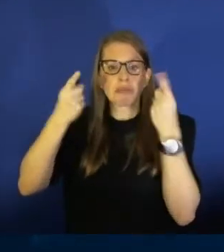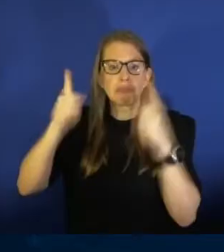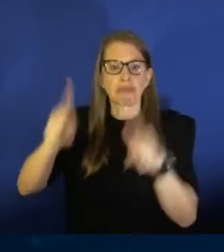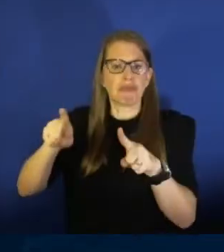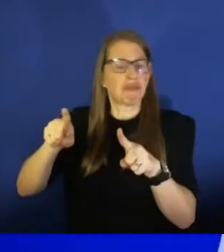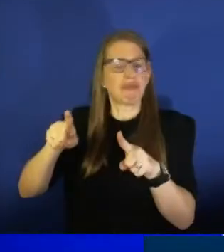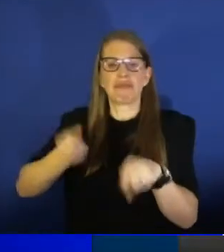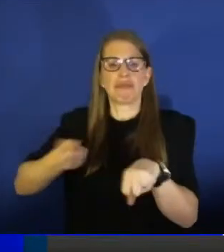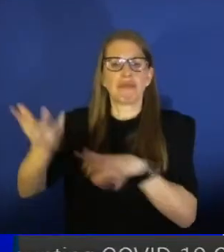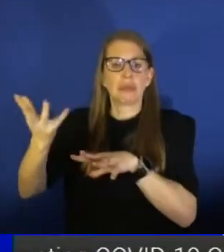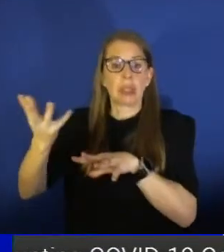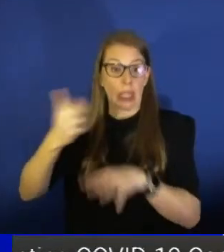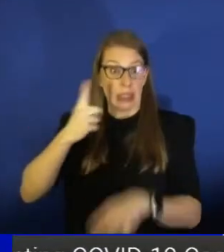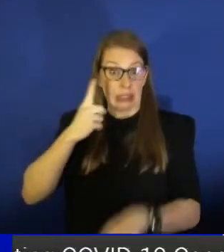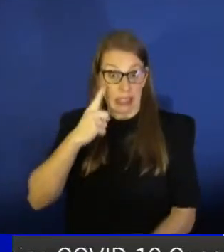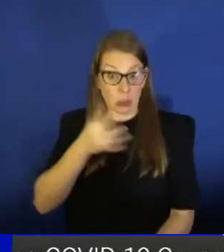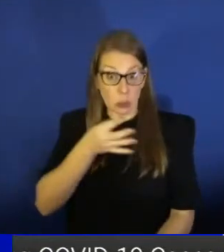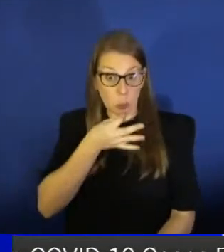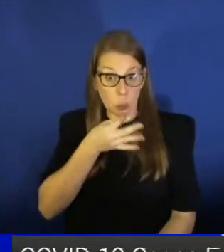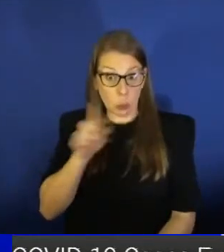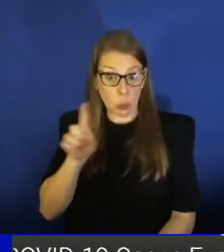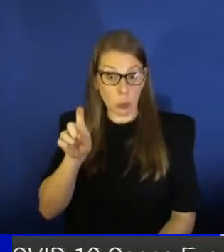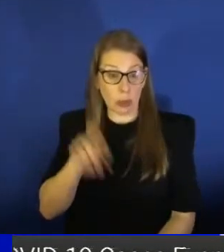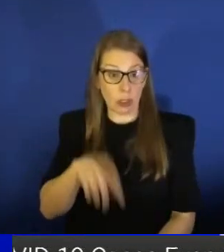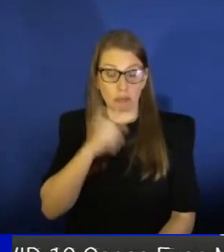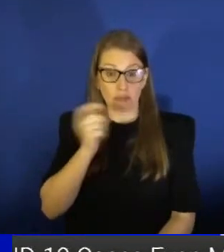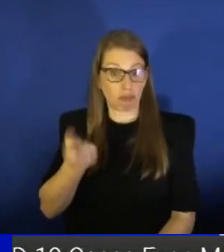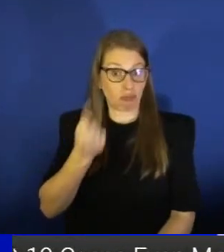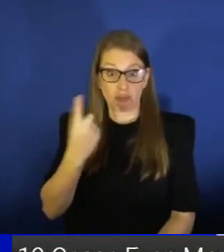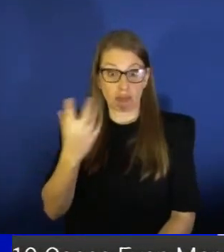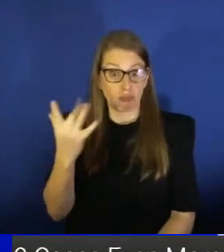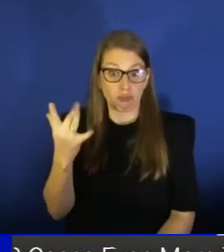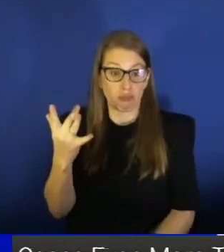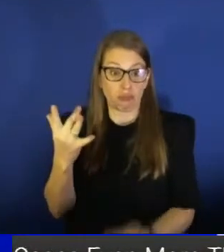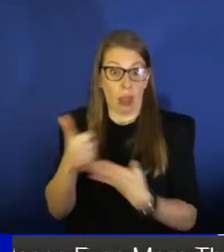I sort of don't really understand why that's helpful.